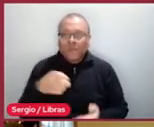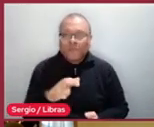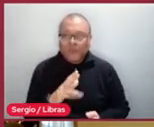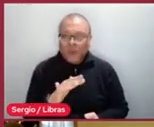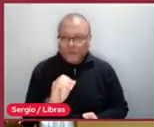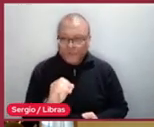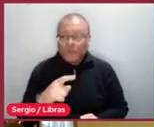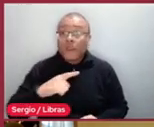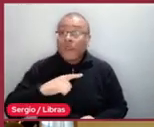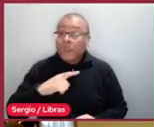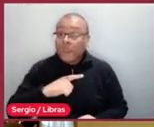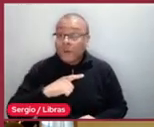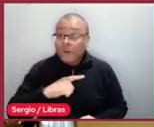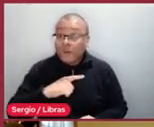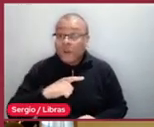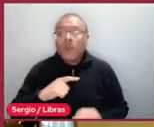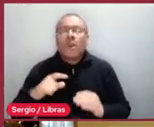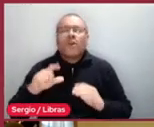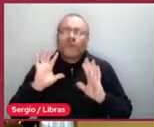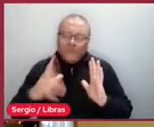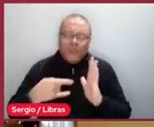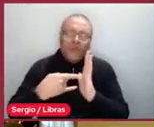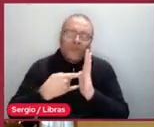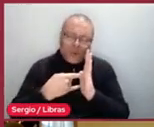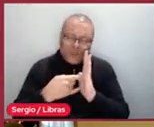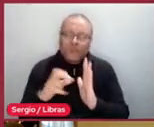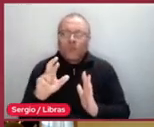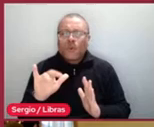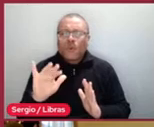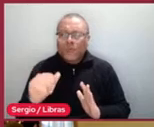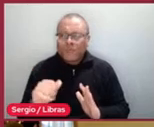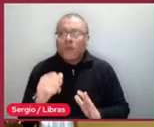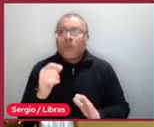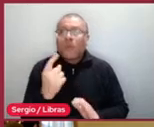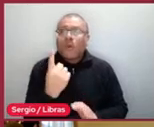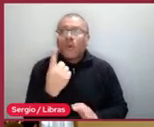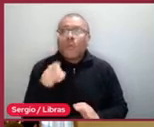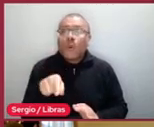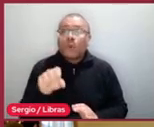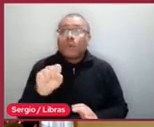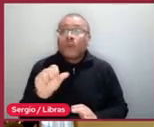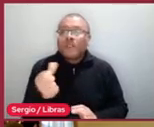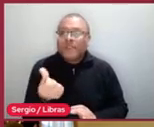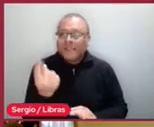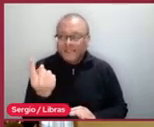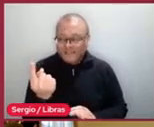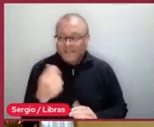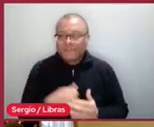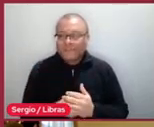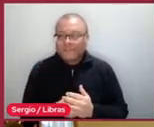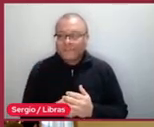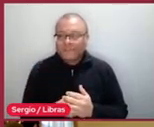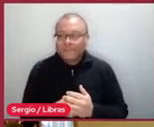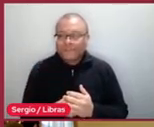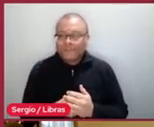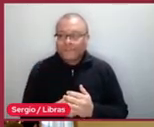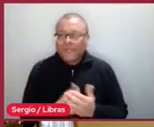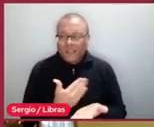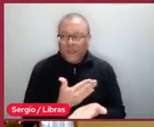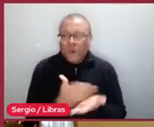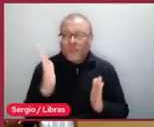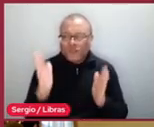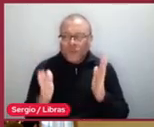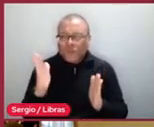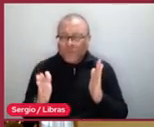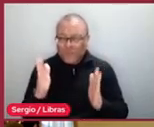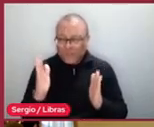I am a Ruby programmer since Ruby 1.8.6. So yeah, it was